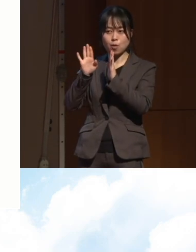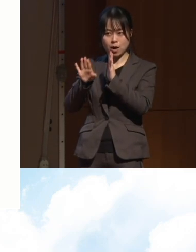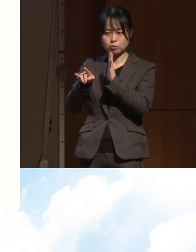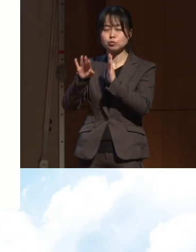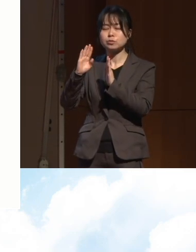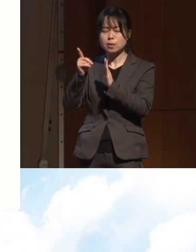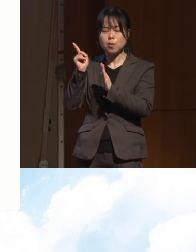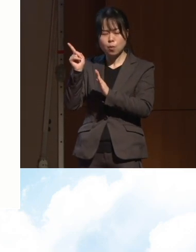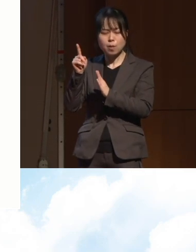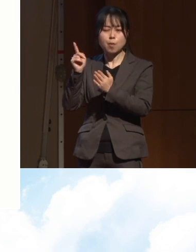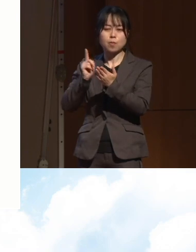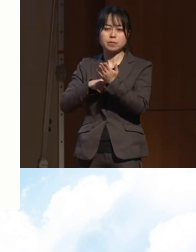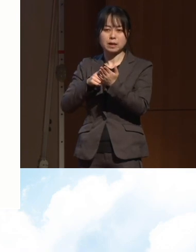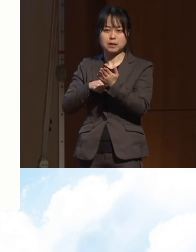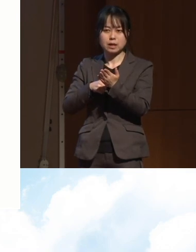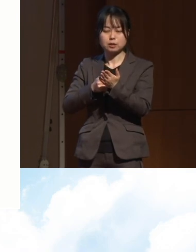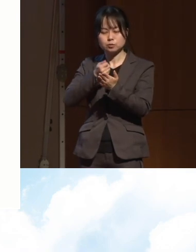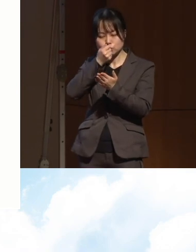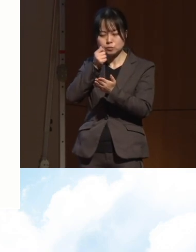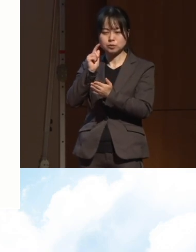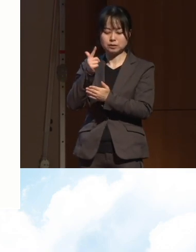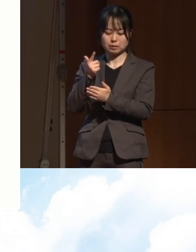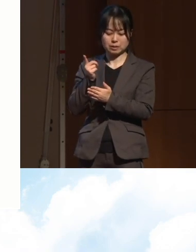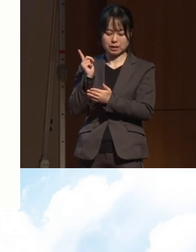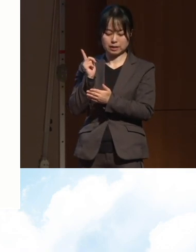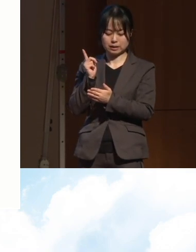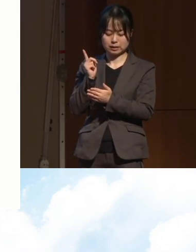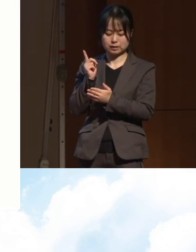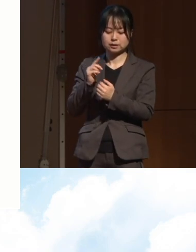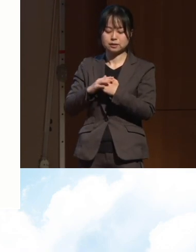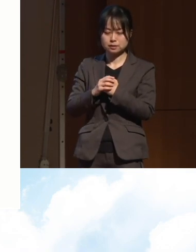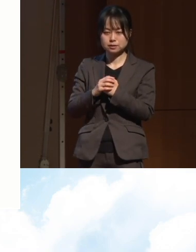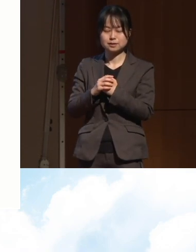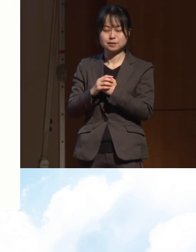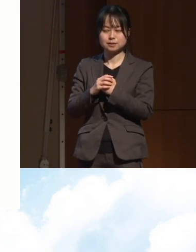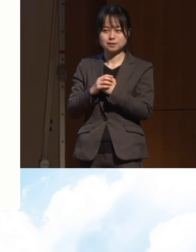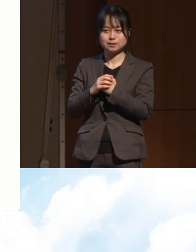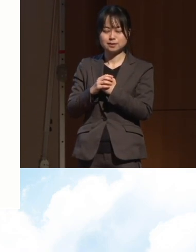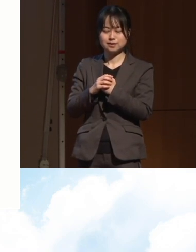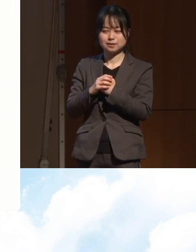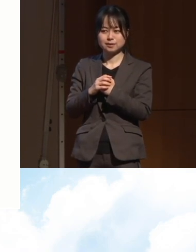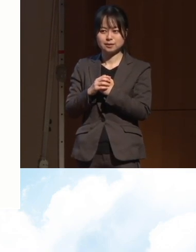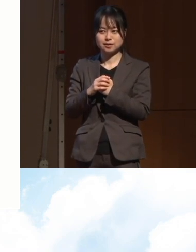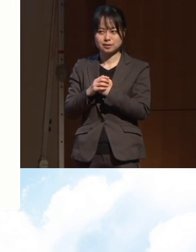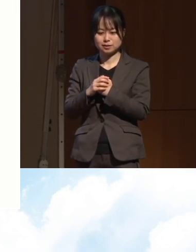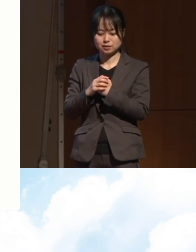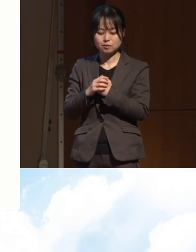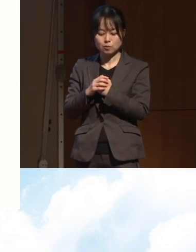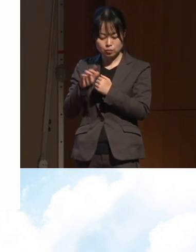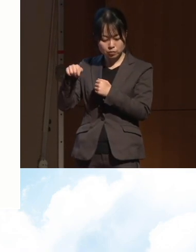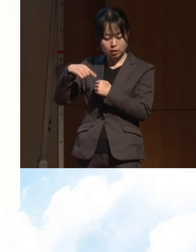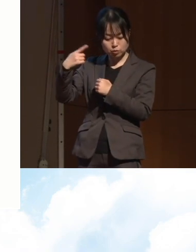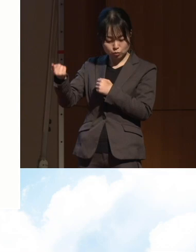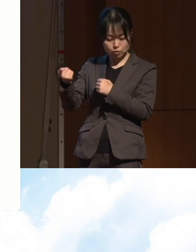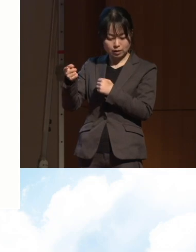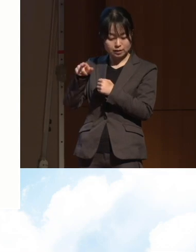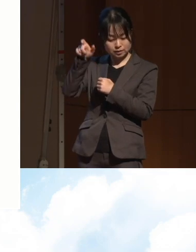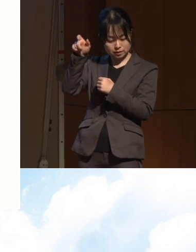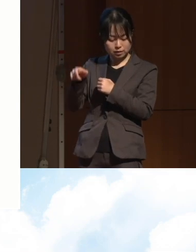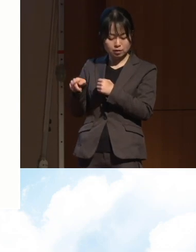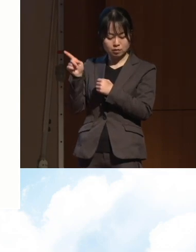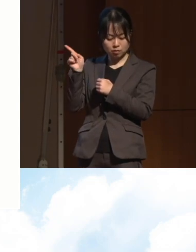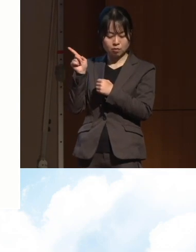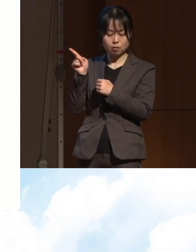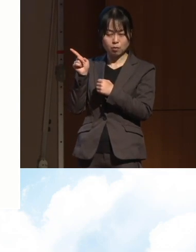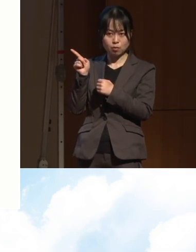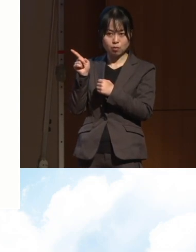an attenuated virus, or the next generation, which is viral vectors. And that is taking the genetic material of the virus that's